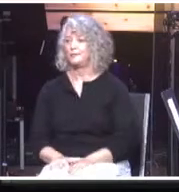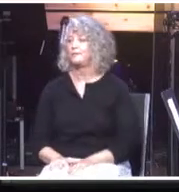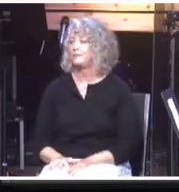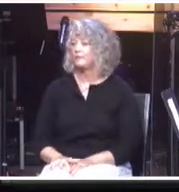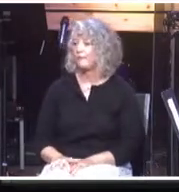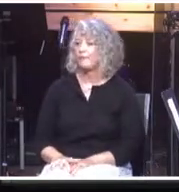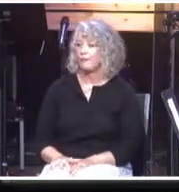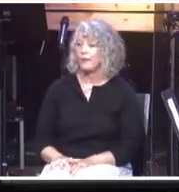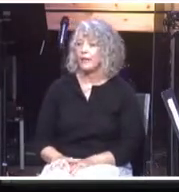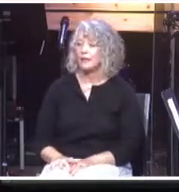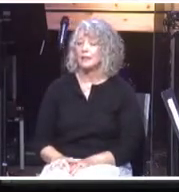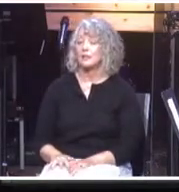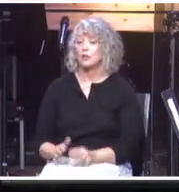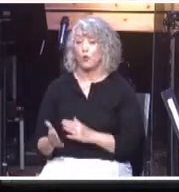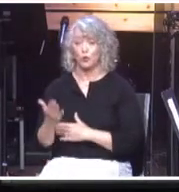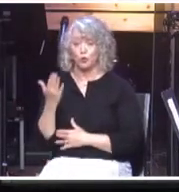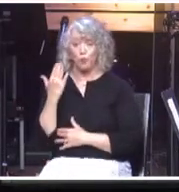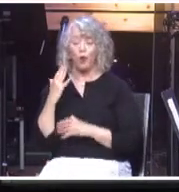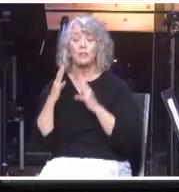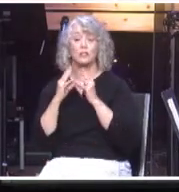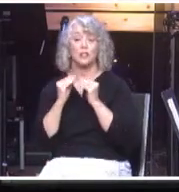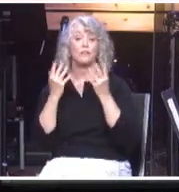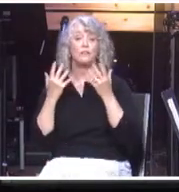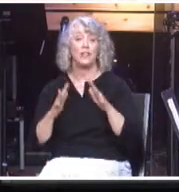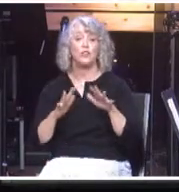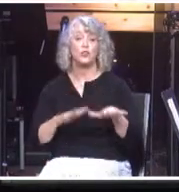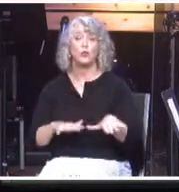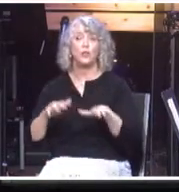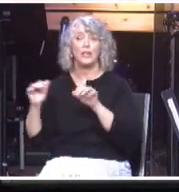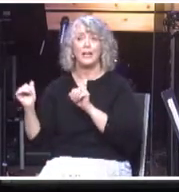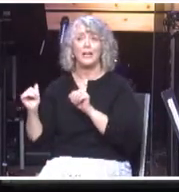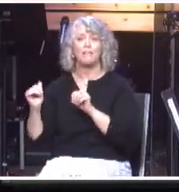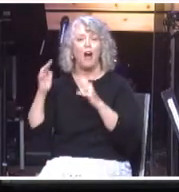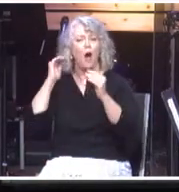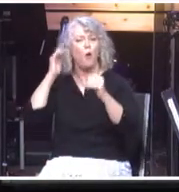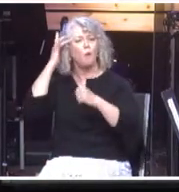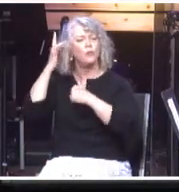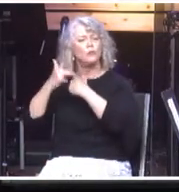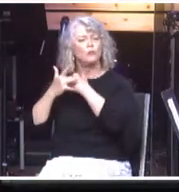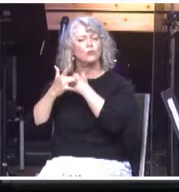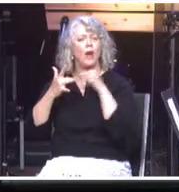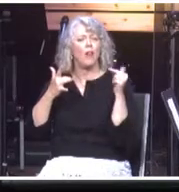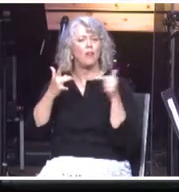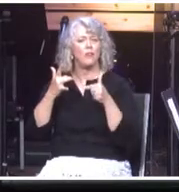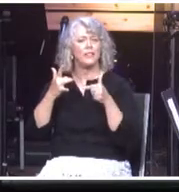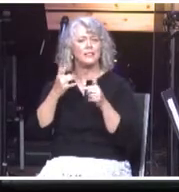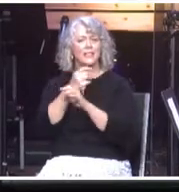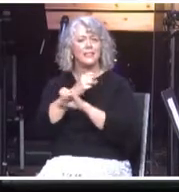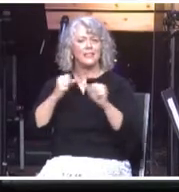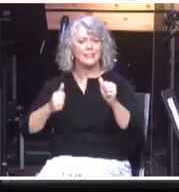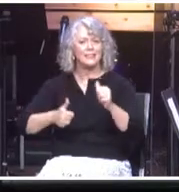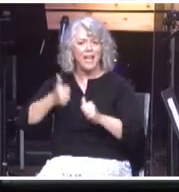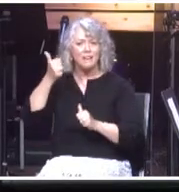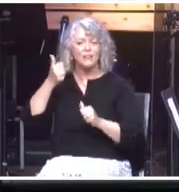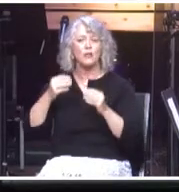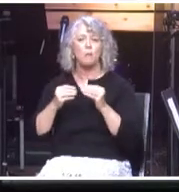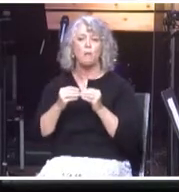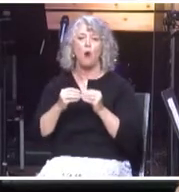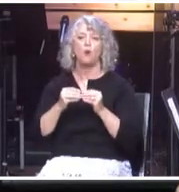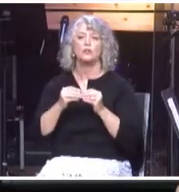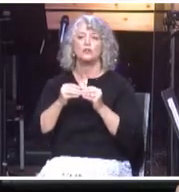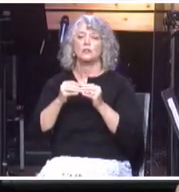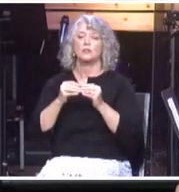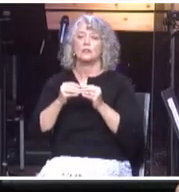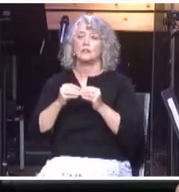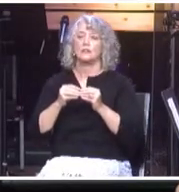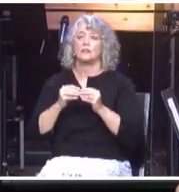You know, if you leave here this morning with only one thing, I hope it's this: that the safest, the most secure place